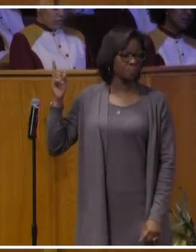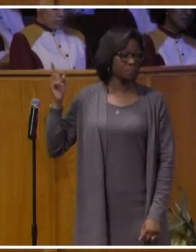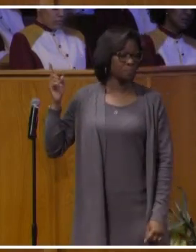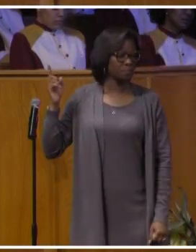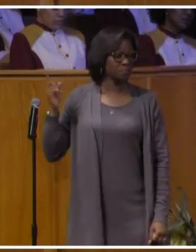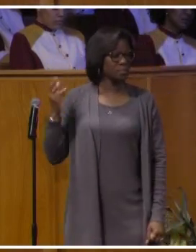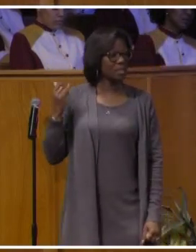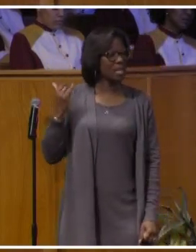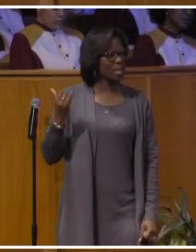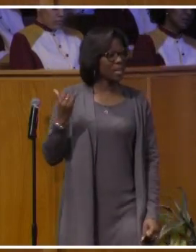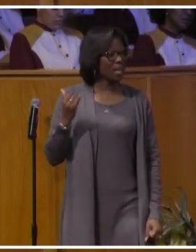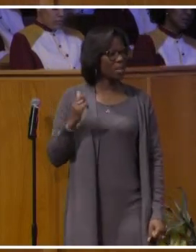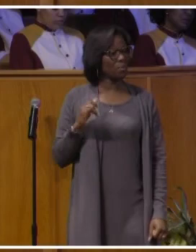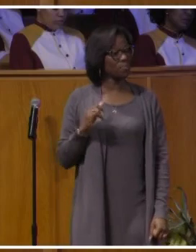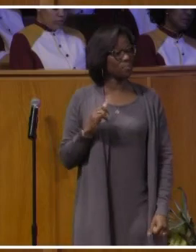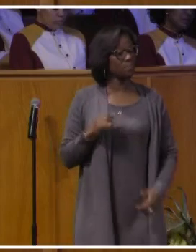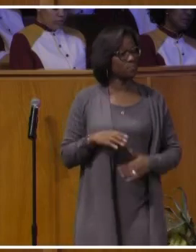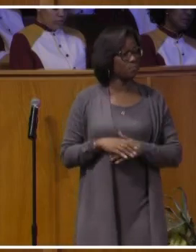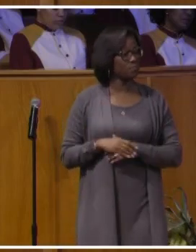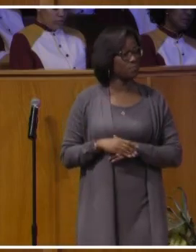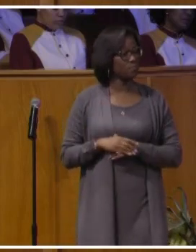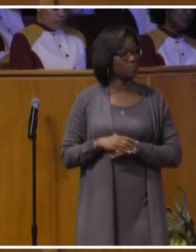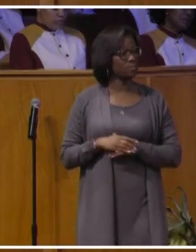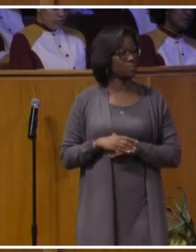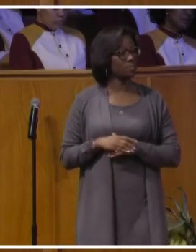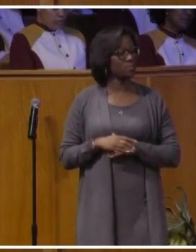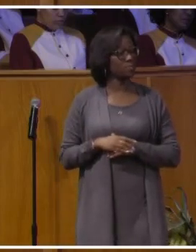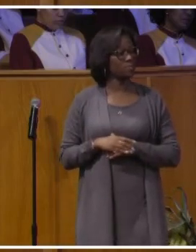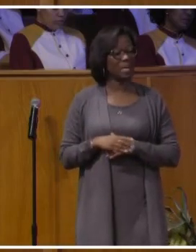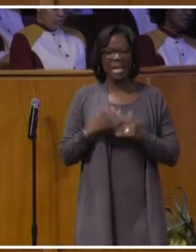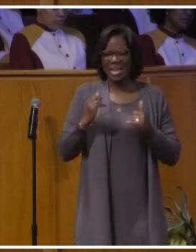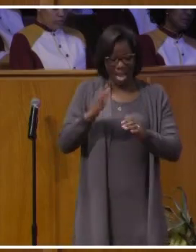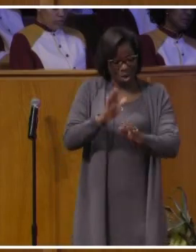And that's what led those hymn writers